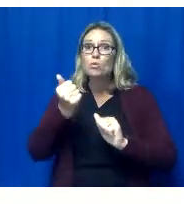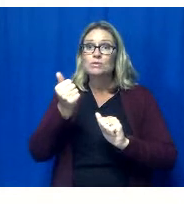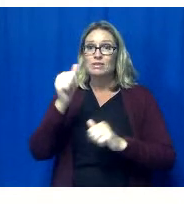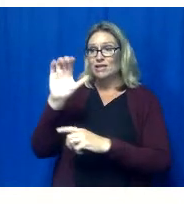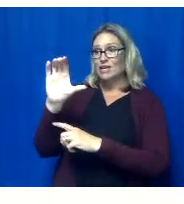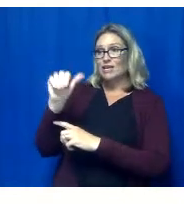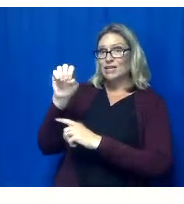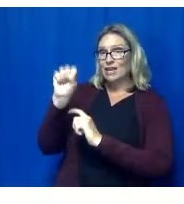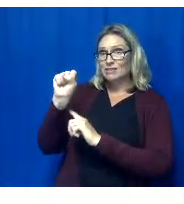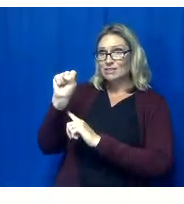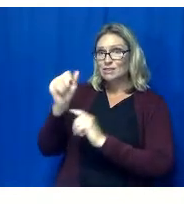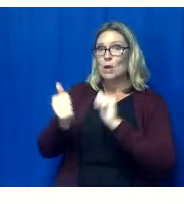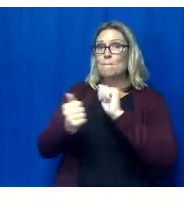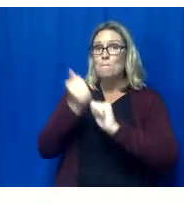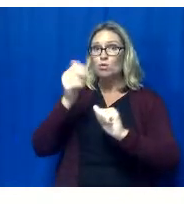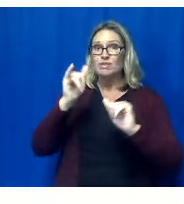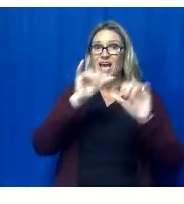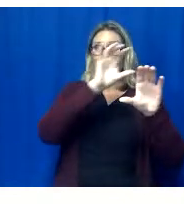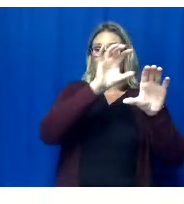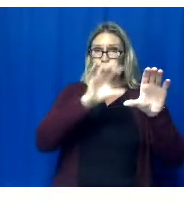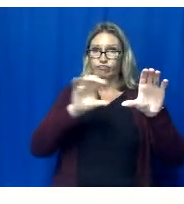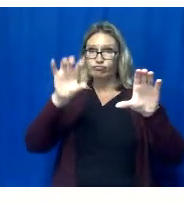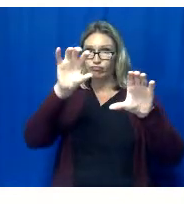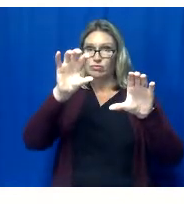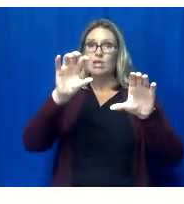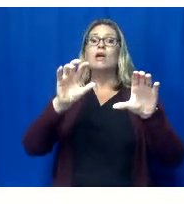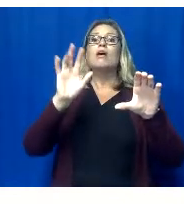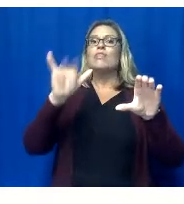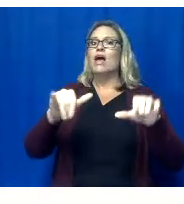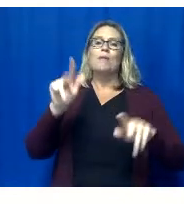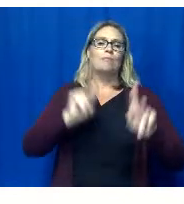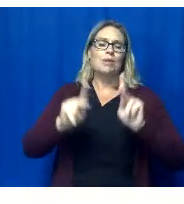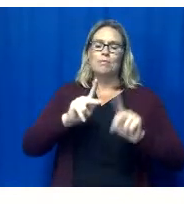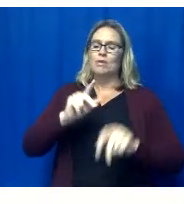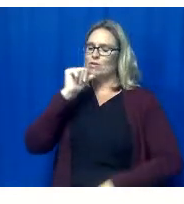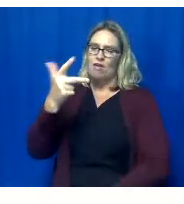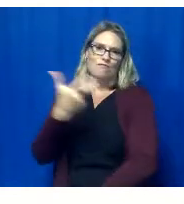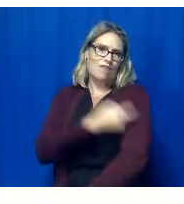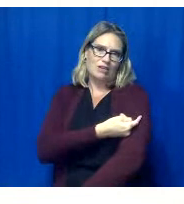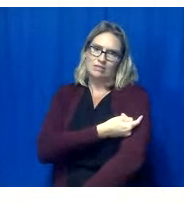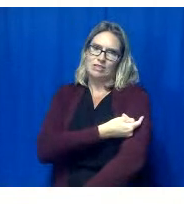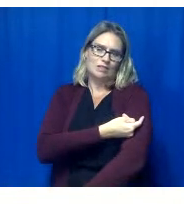this time period were in primarily unvaccinated individuals.